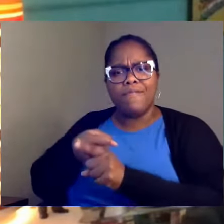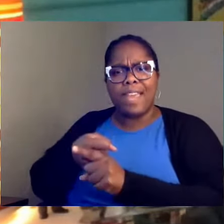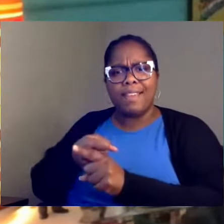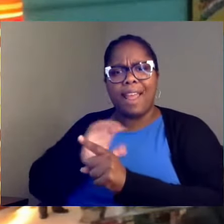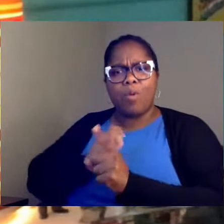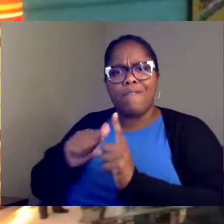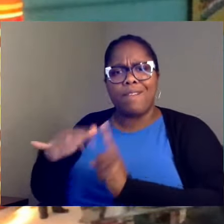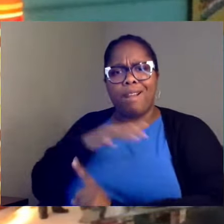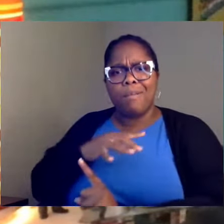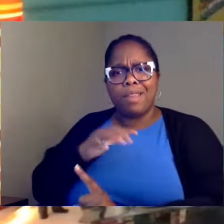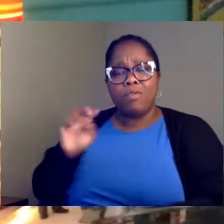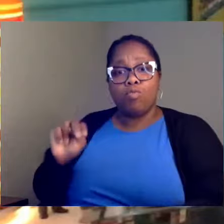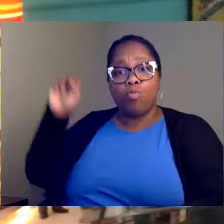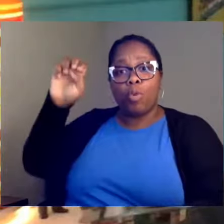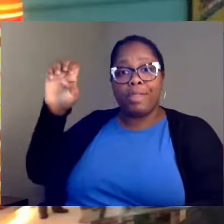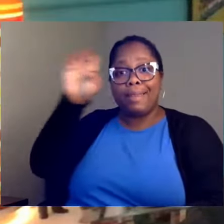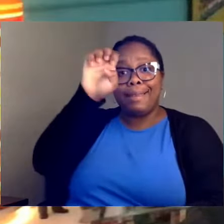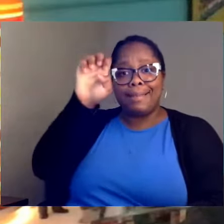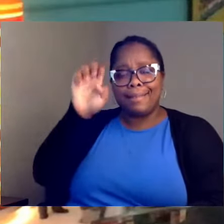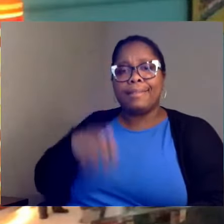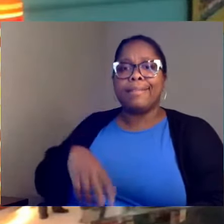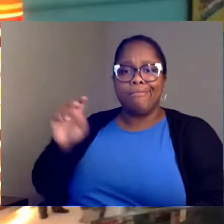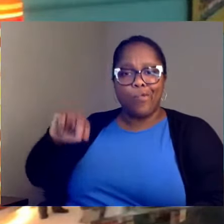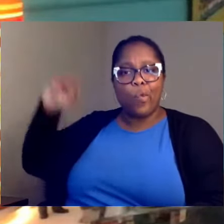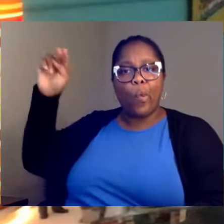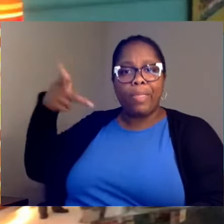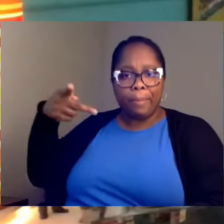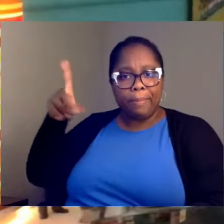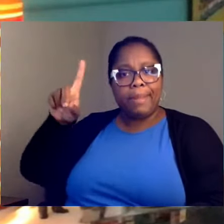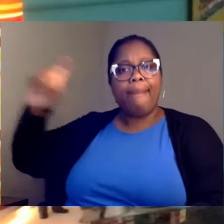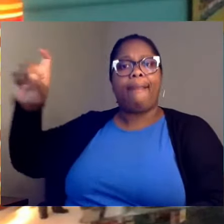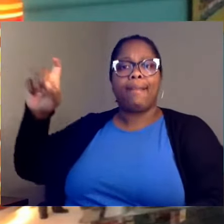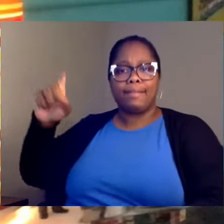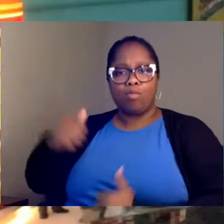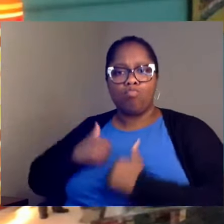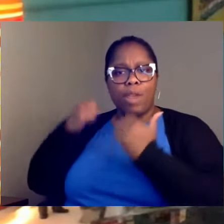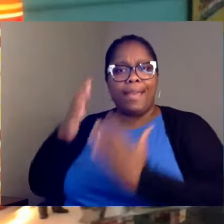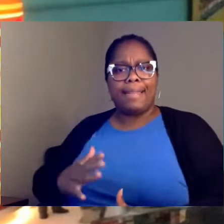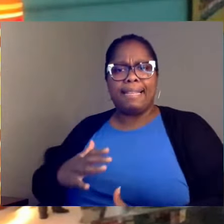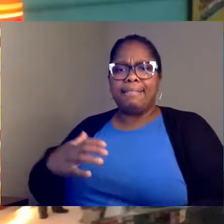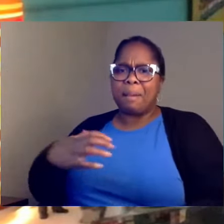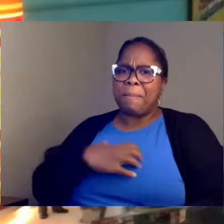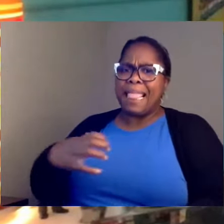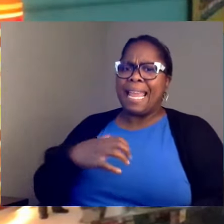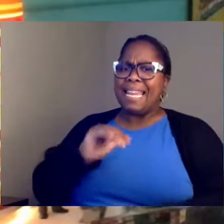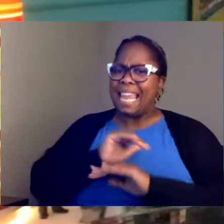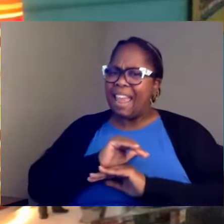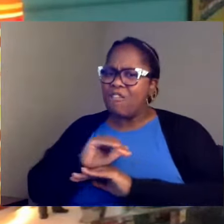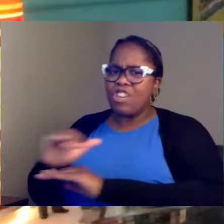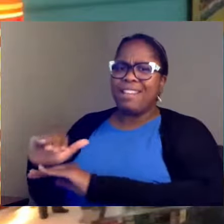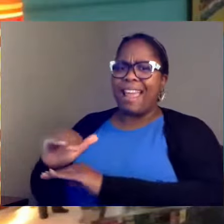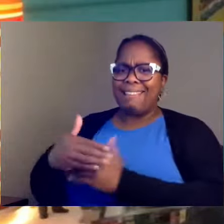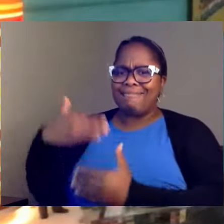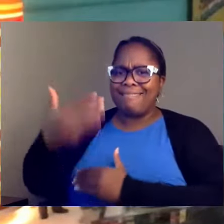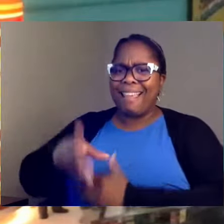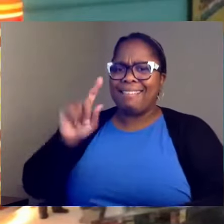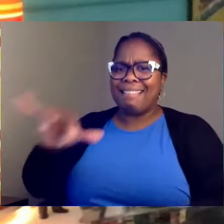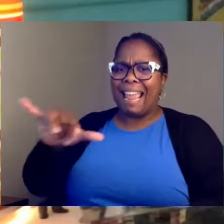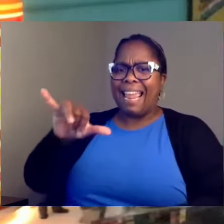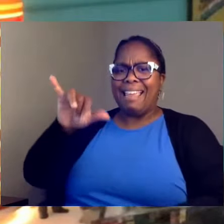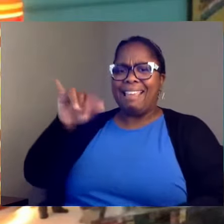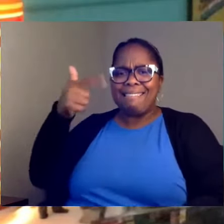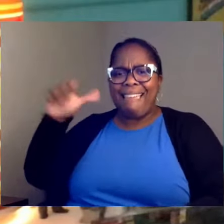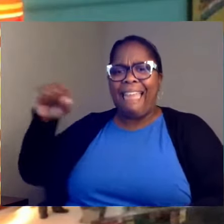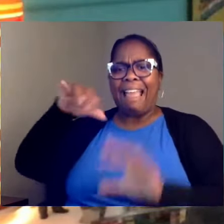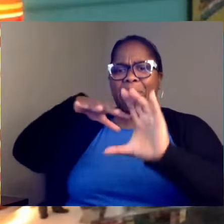and North PDX residents are complaining at night and the following day of residual gas effects. They can still smell